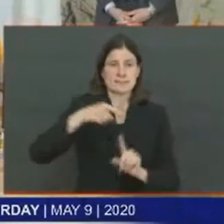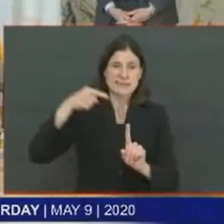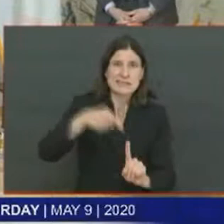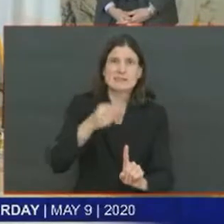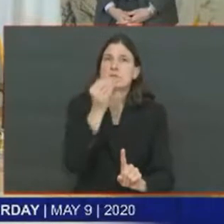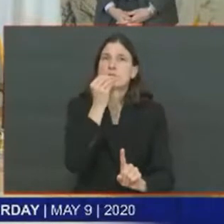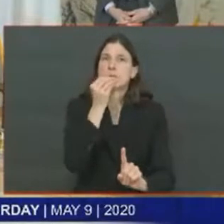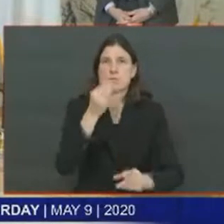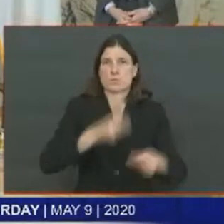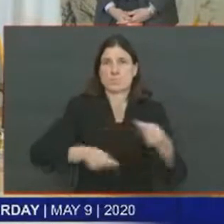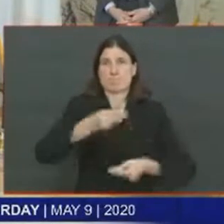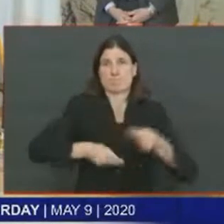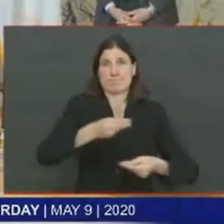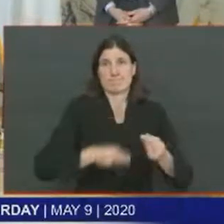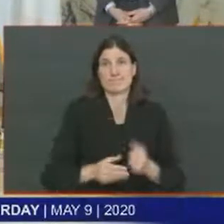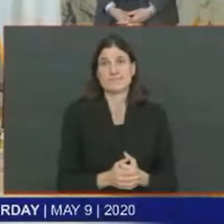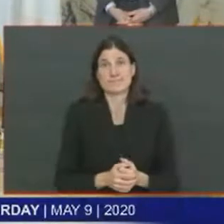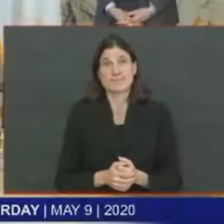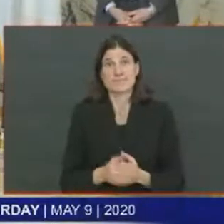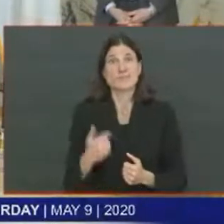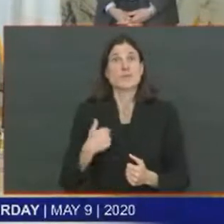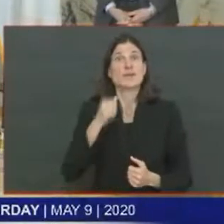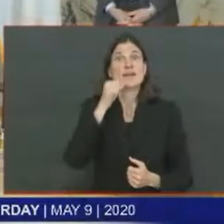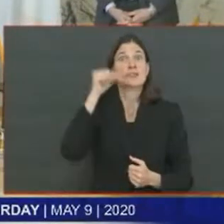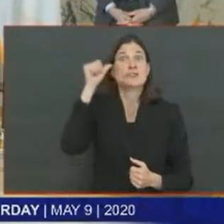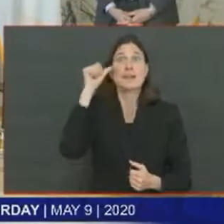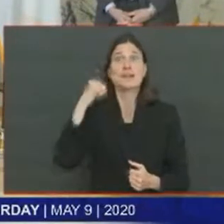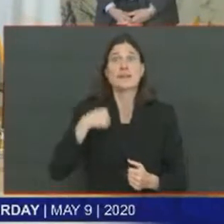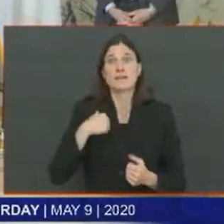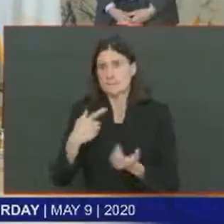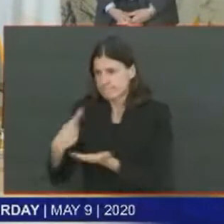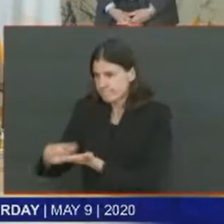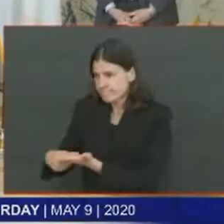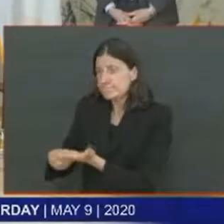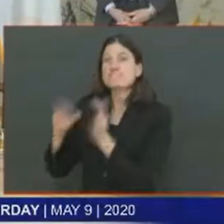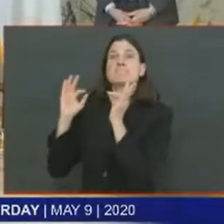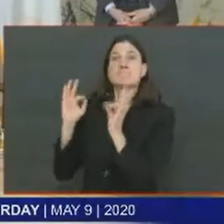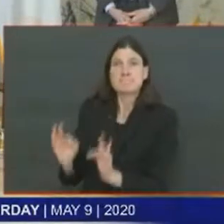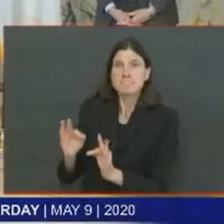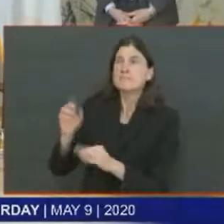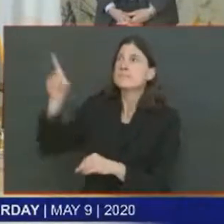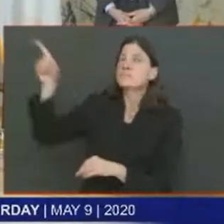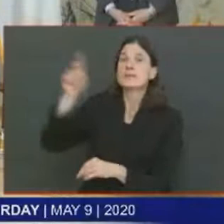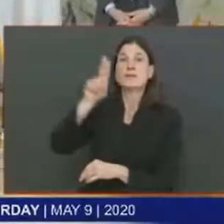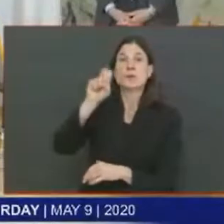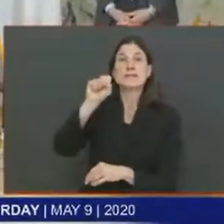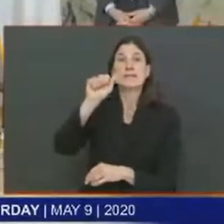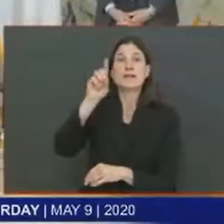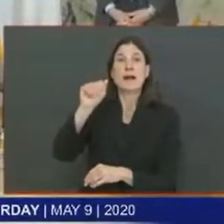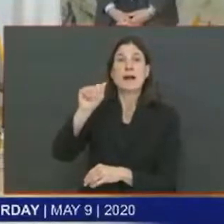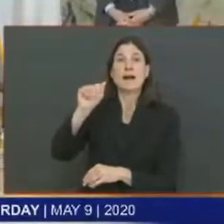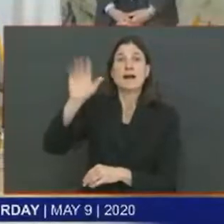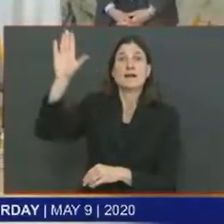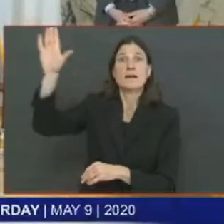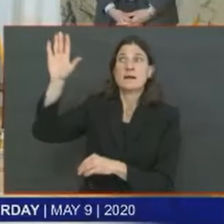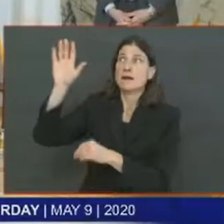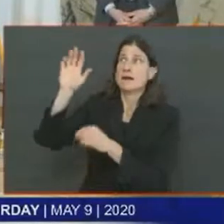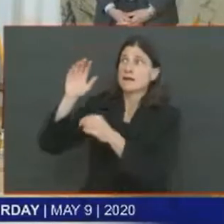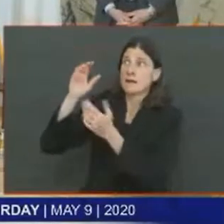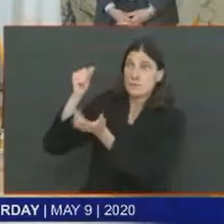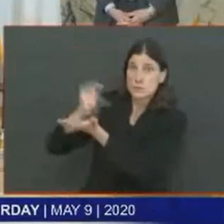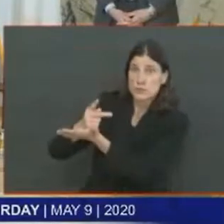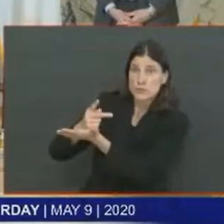announced that the USDA approved the application of 2 fantastic local and essential Rhode